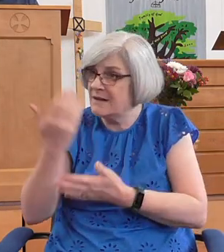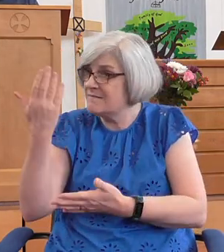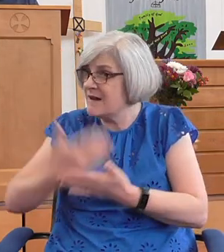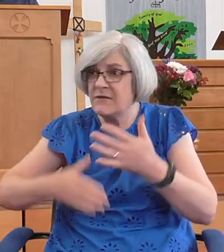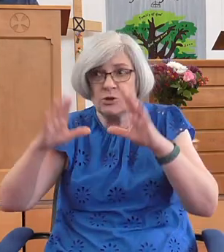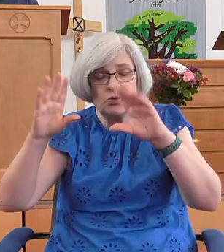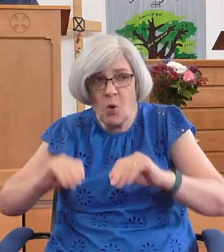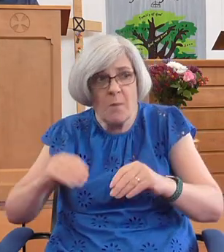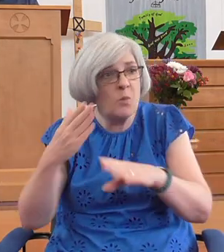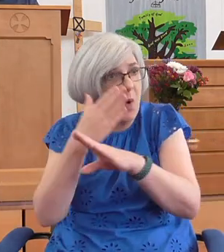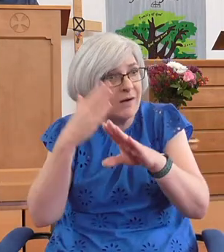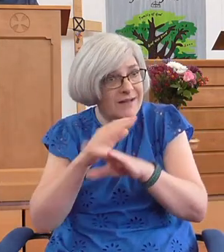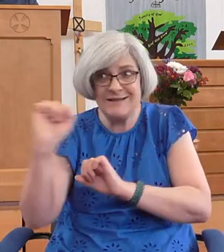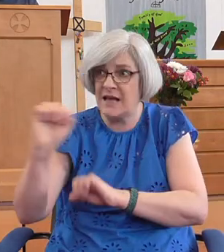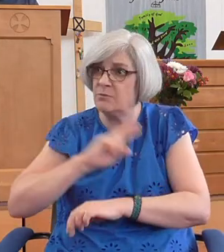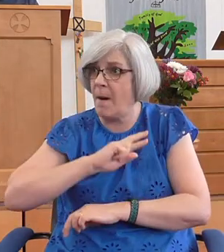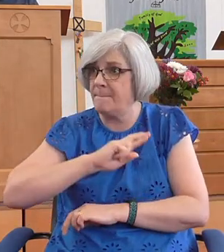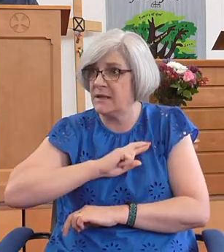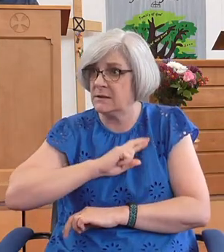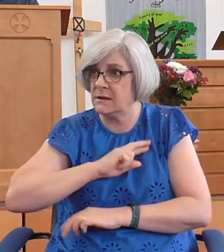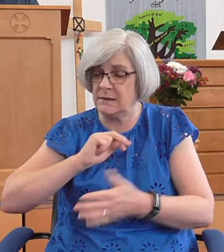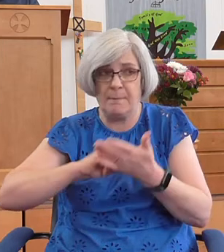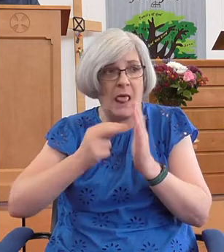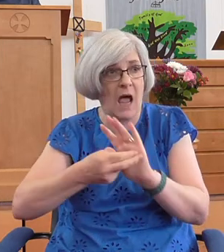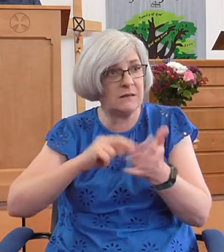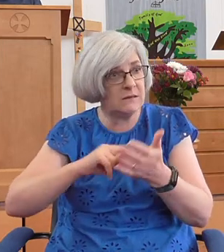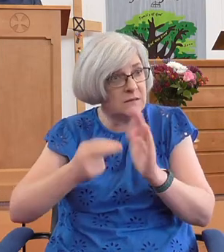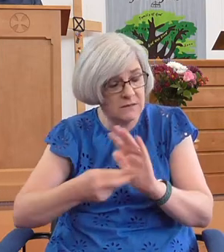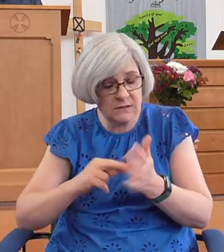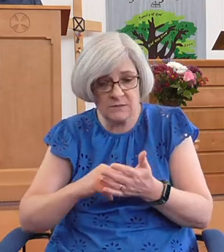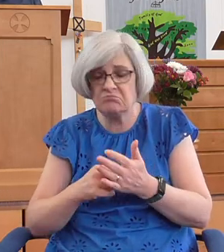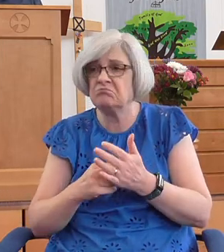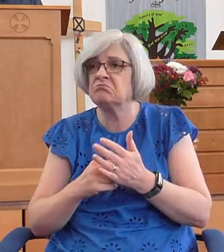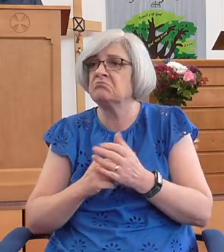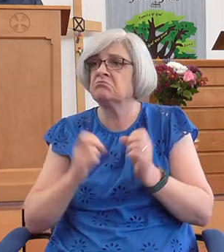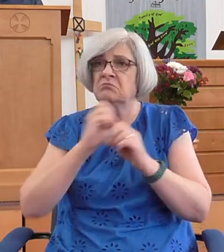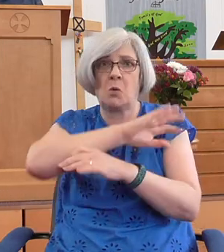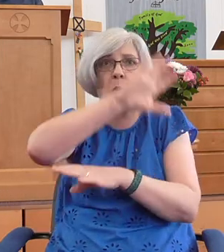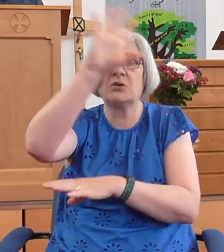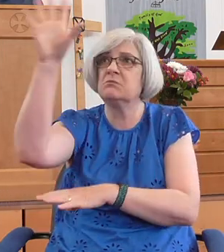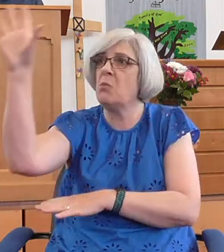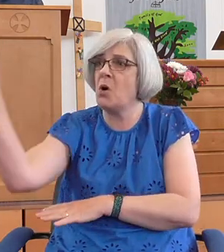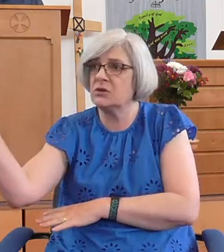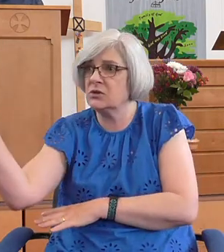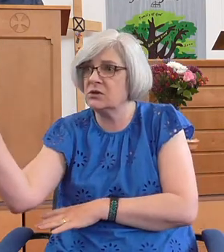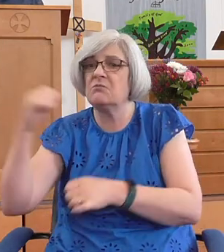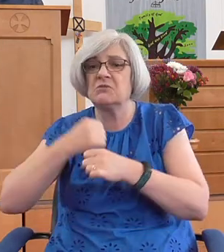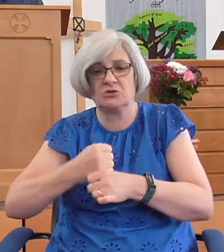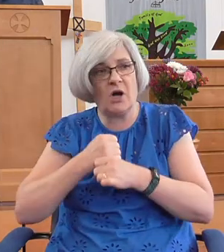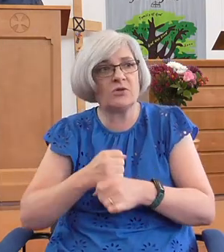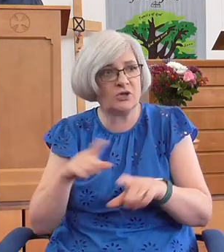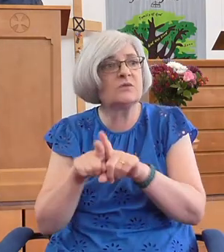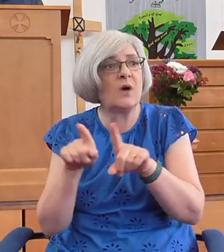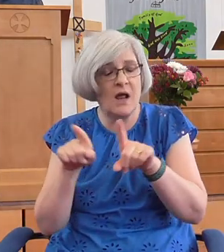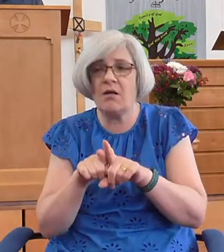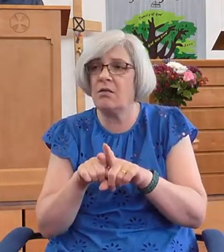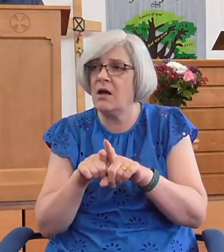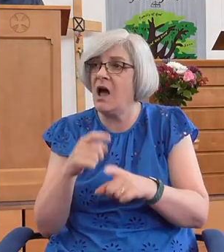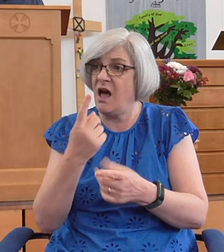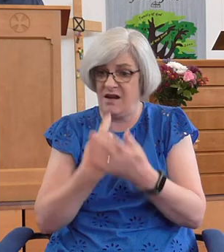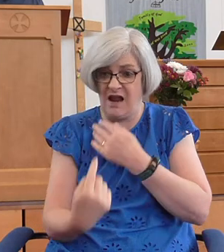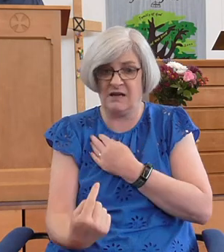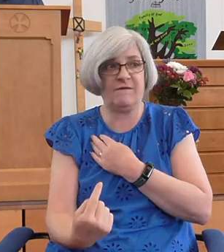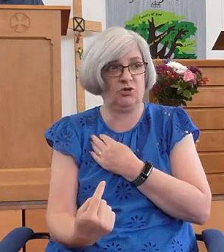to work out his purpose for the whole cosmos, for the church, and for